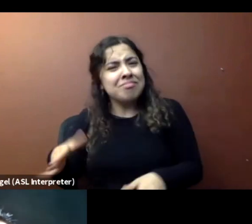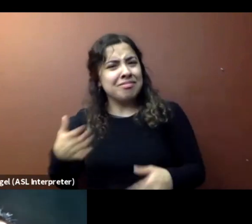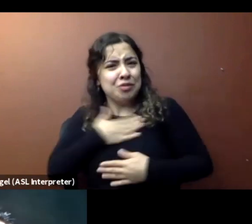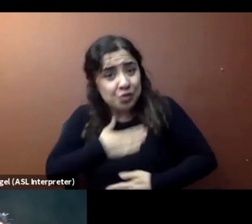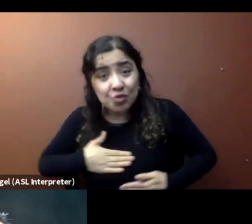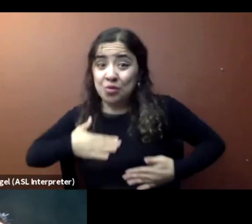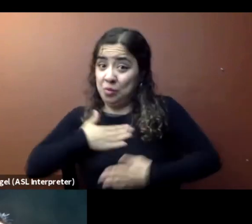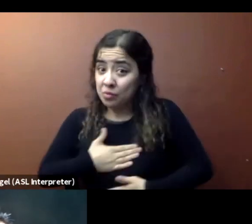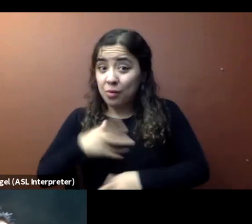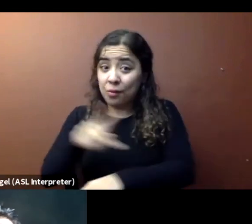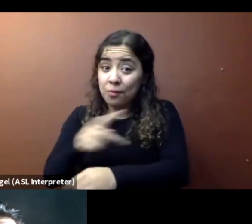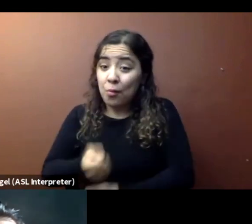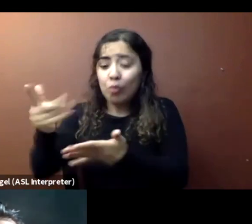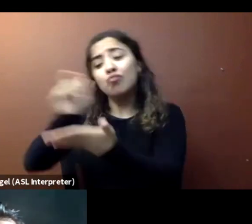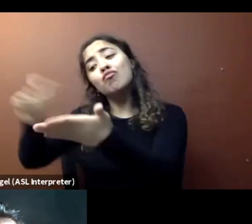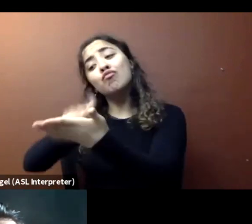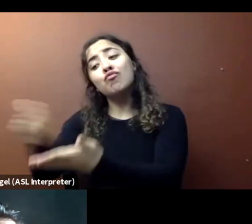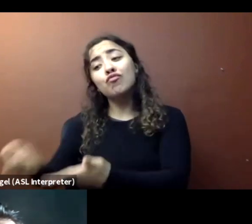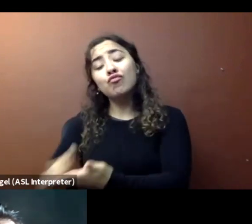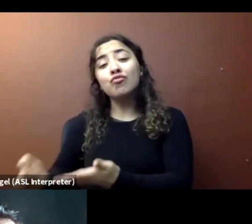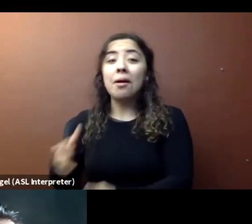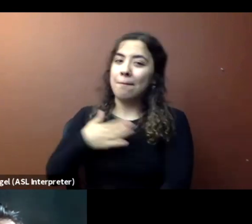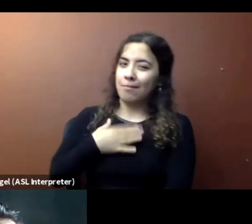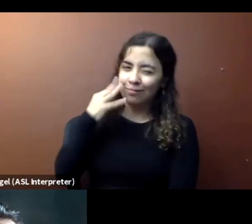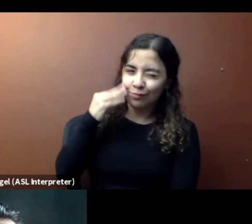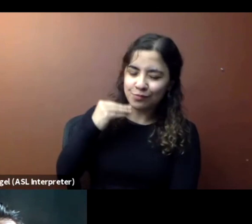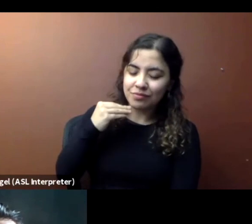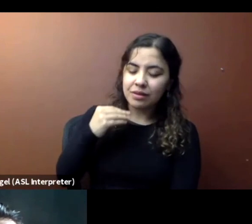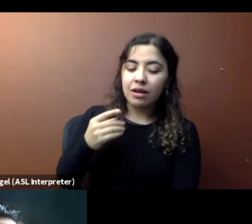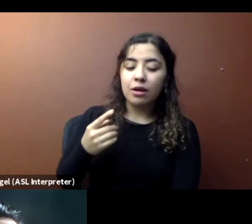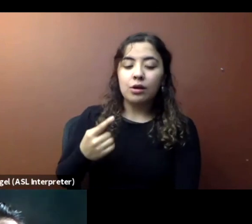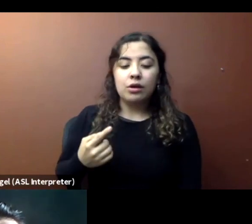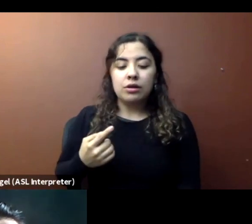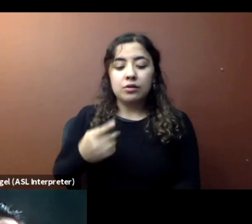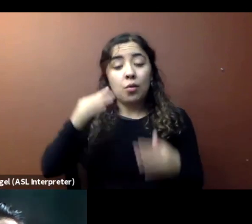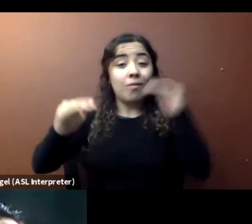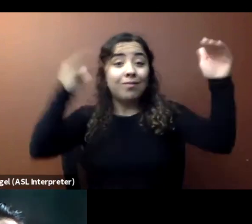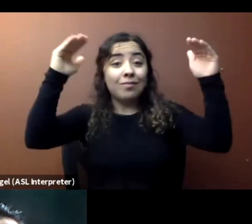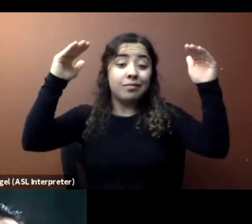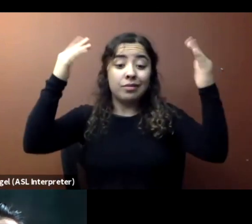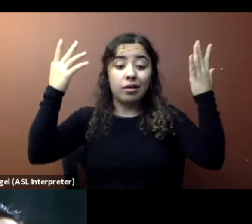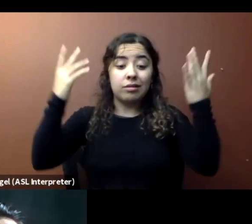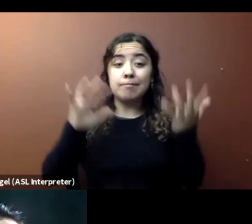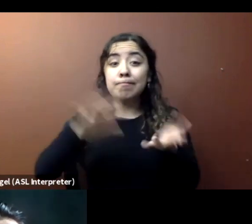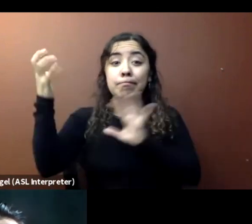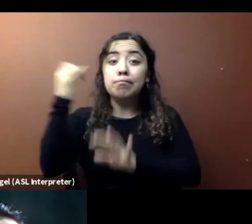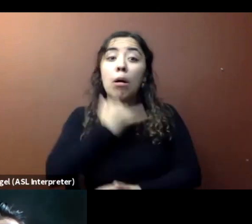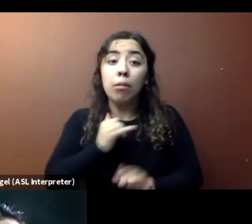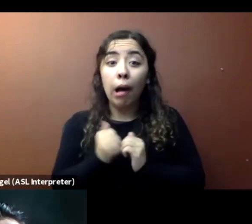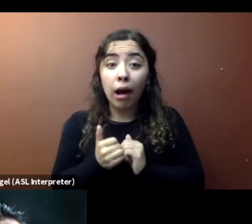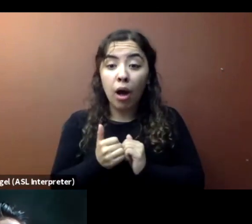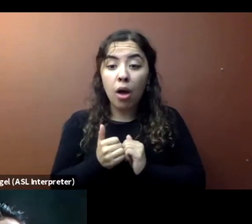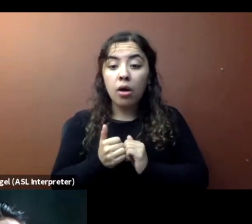I think we mess up when we like just impose our vision and our ideologies onto